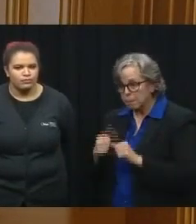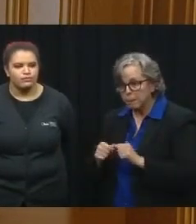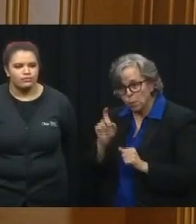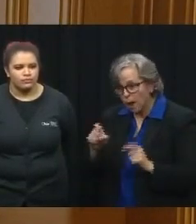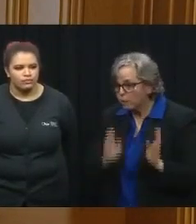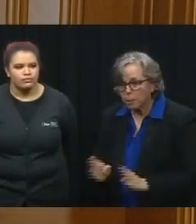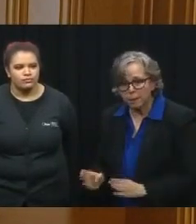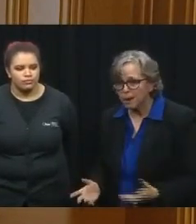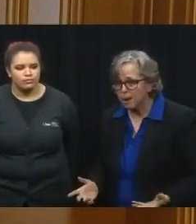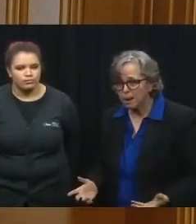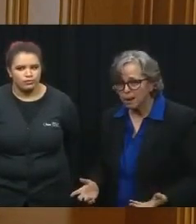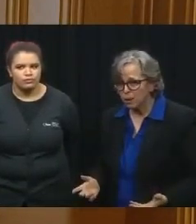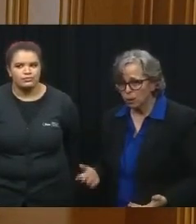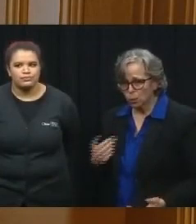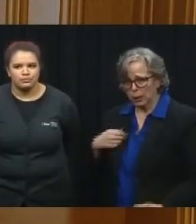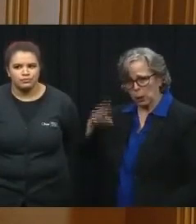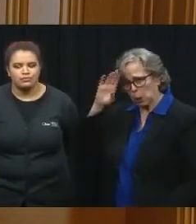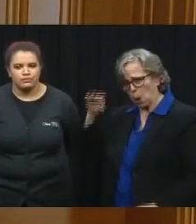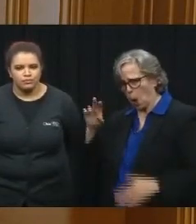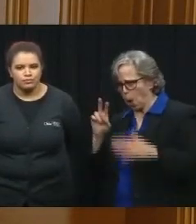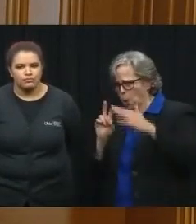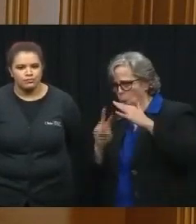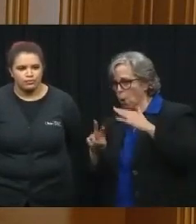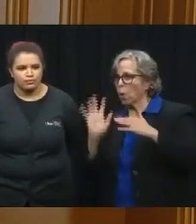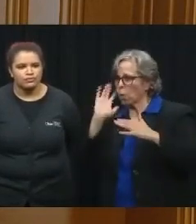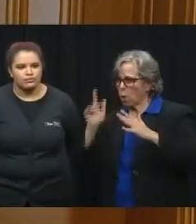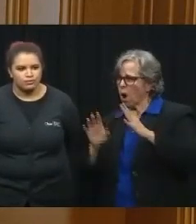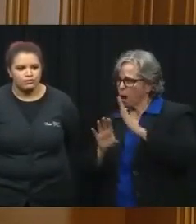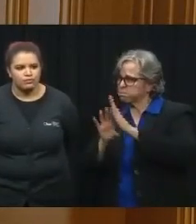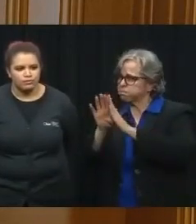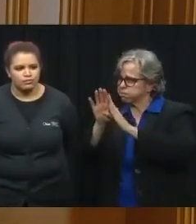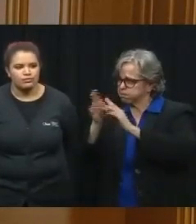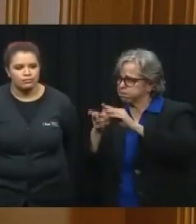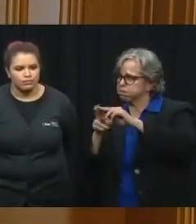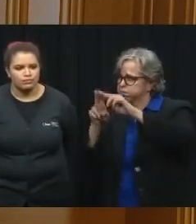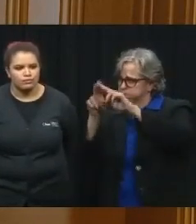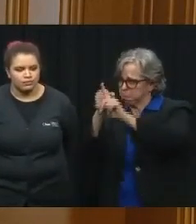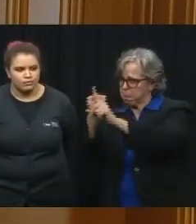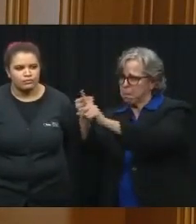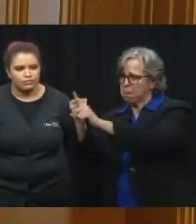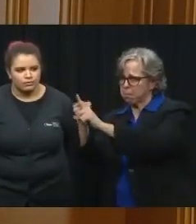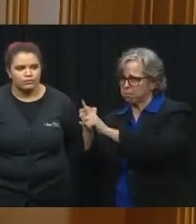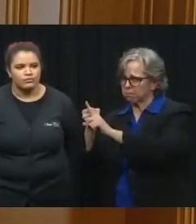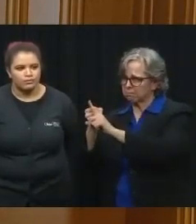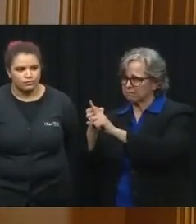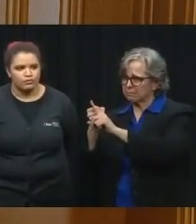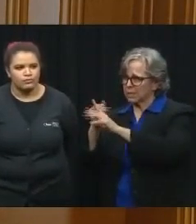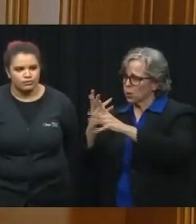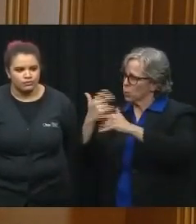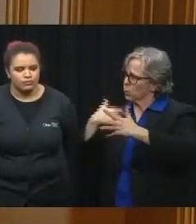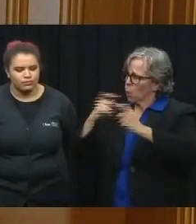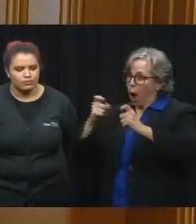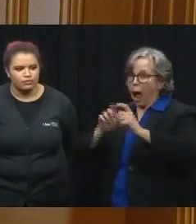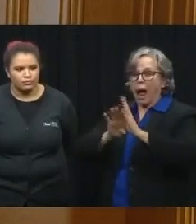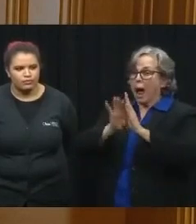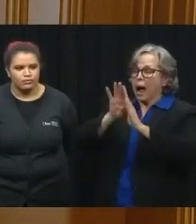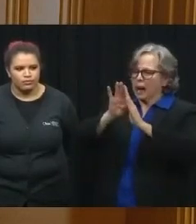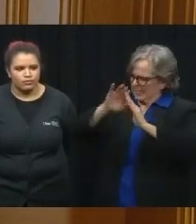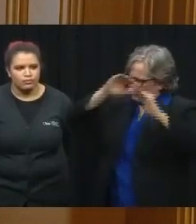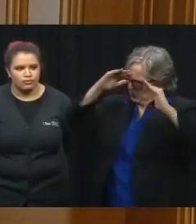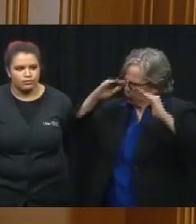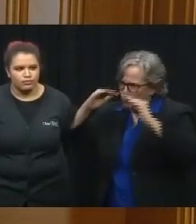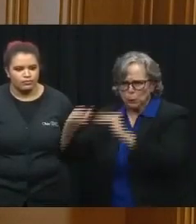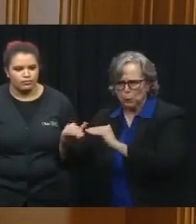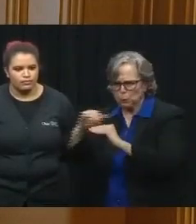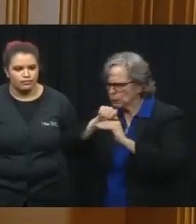coming, and do everything we can to reduce that wave so that our healthcare system is not overwhelmed and that we can not